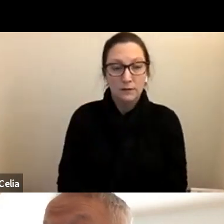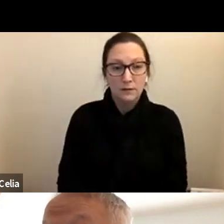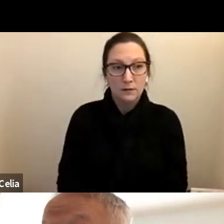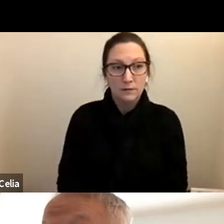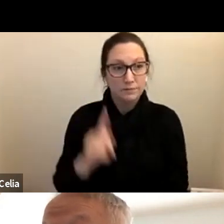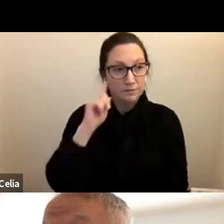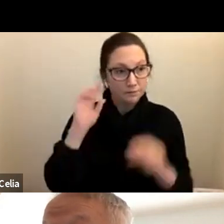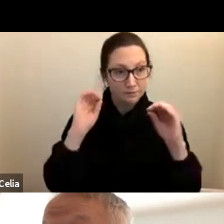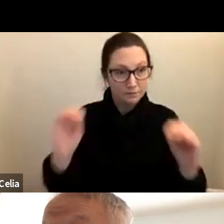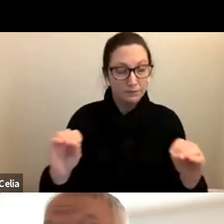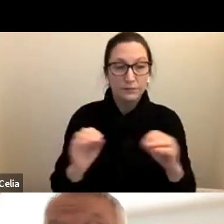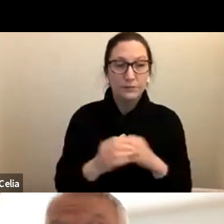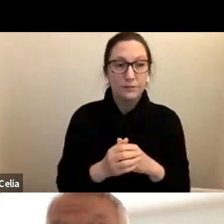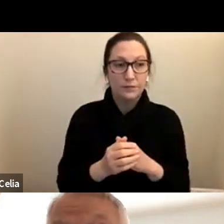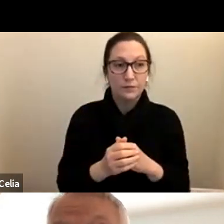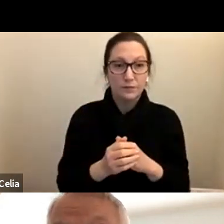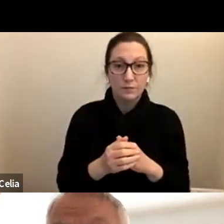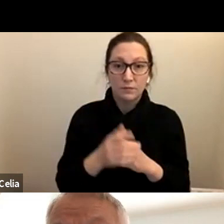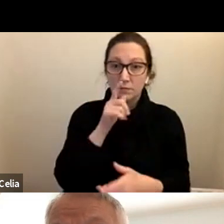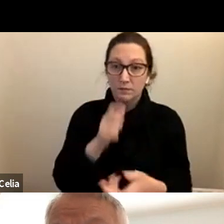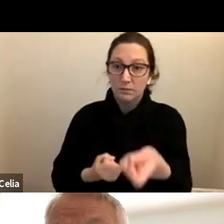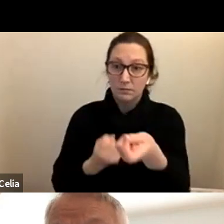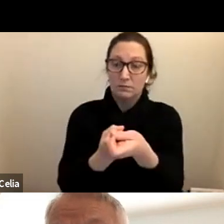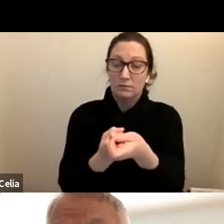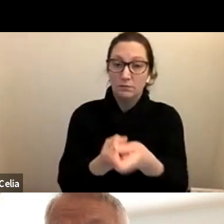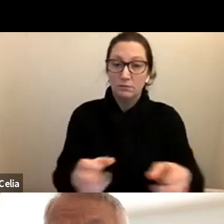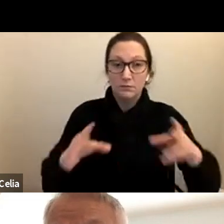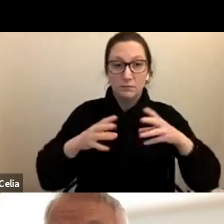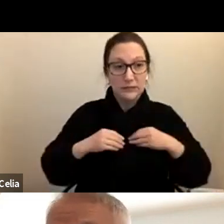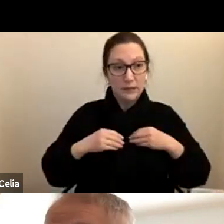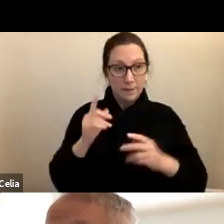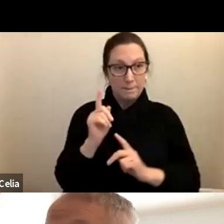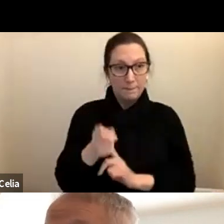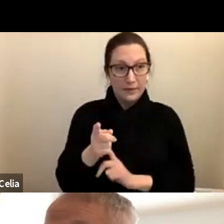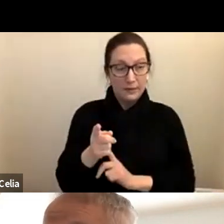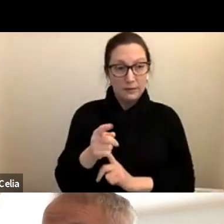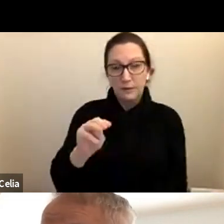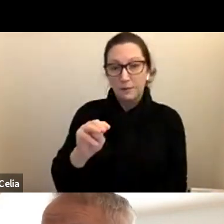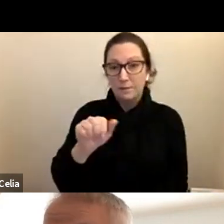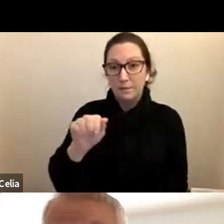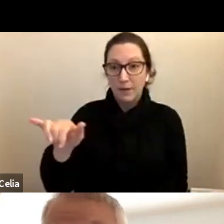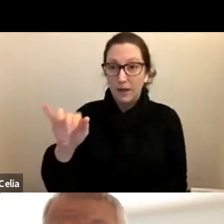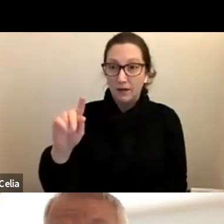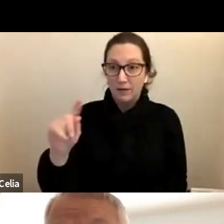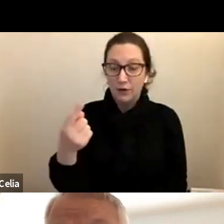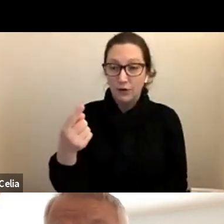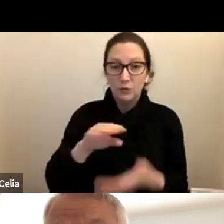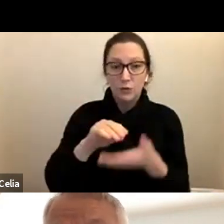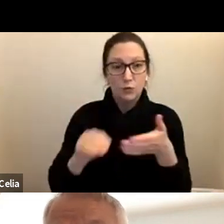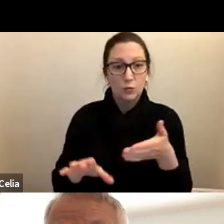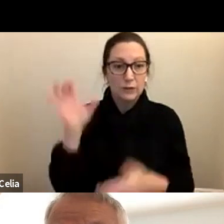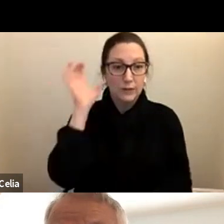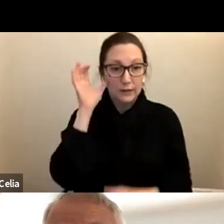Hearing none. All in favor of accepting the minutes of the May 1st student listening